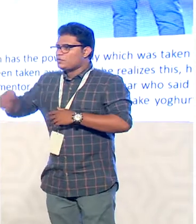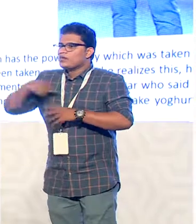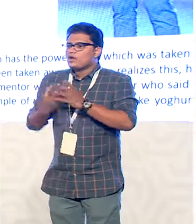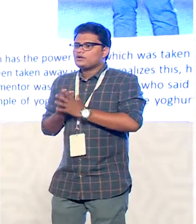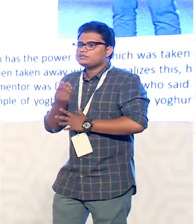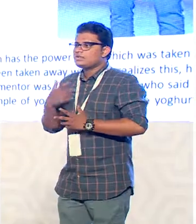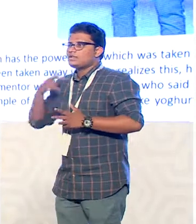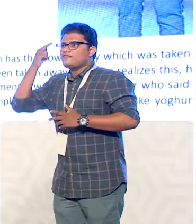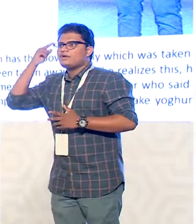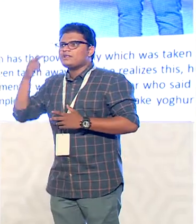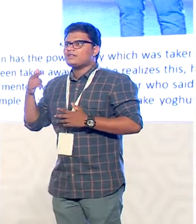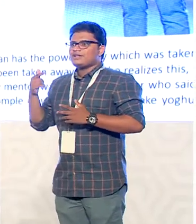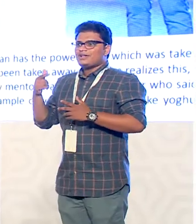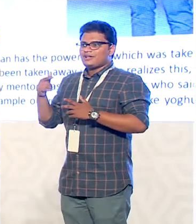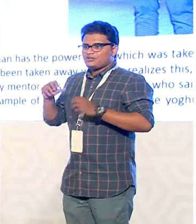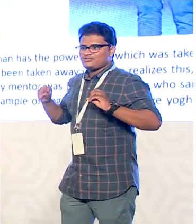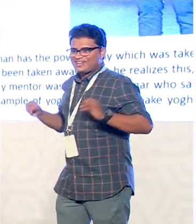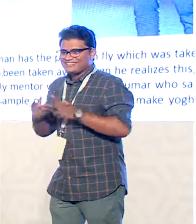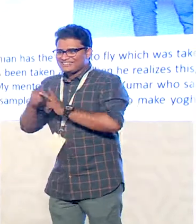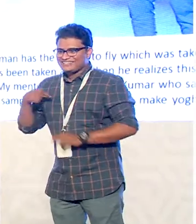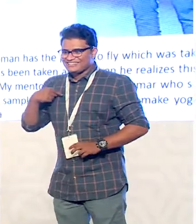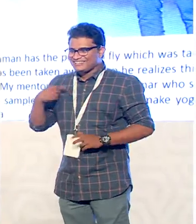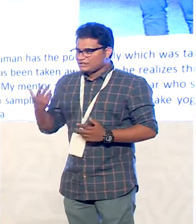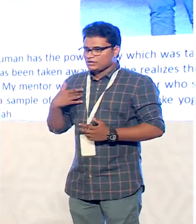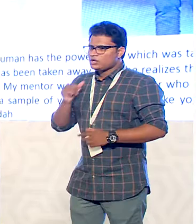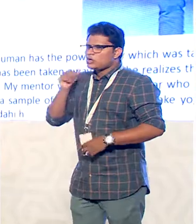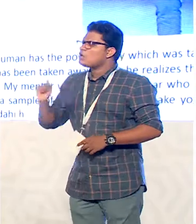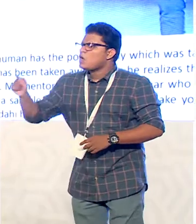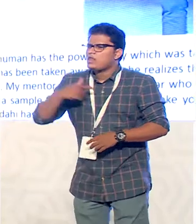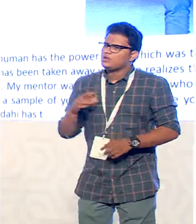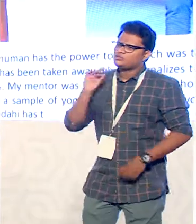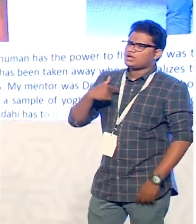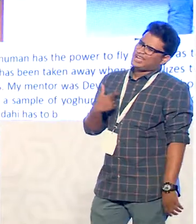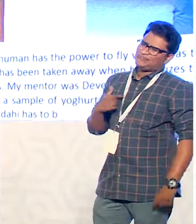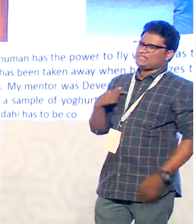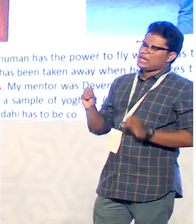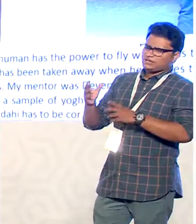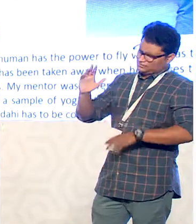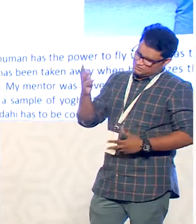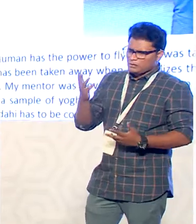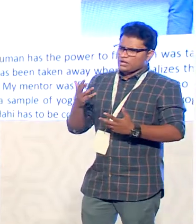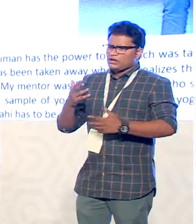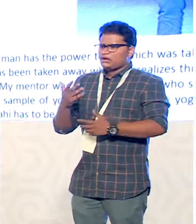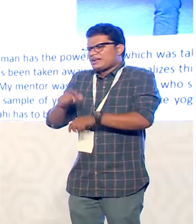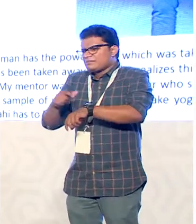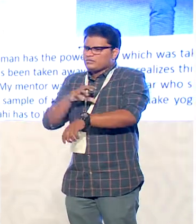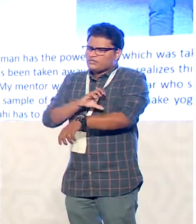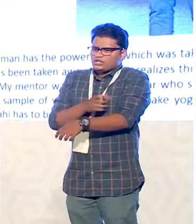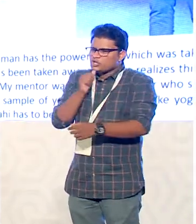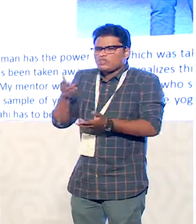we are in search of more and more people who may not choose to be evolvers. They may not have the time and energy, but they can be